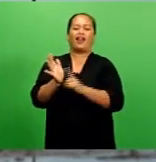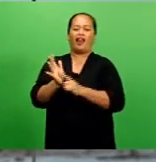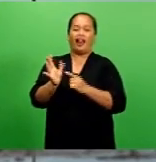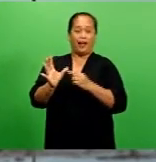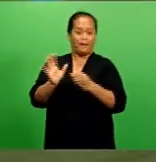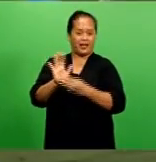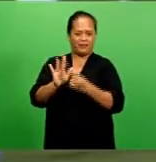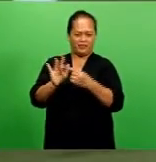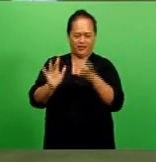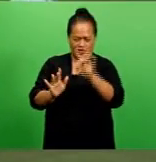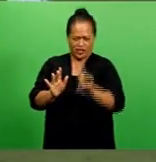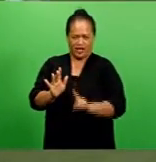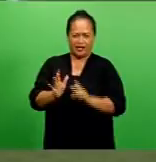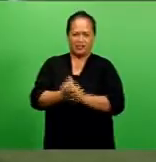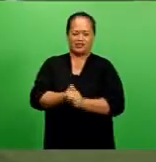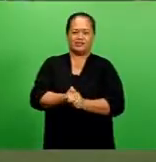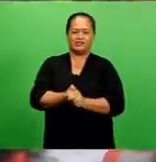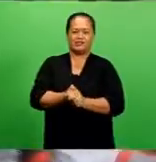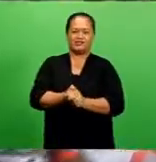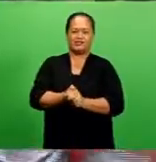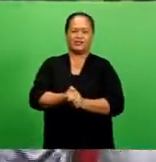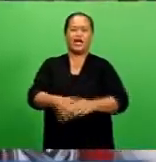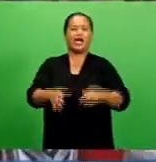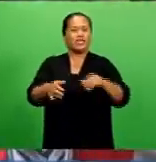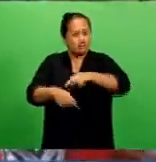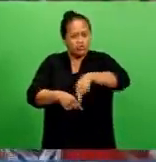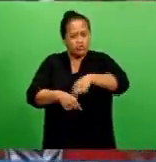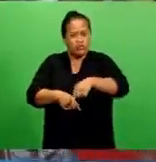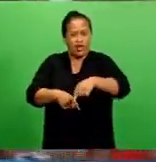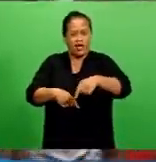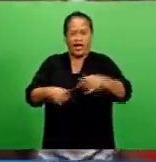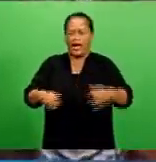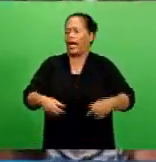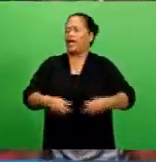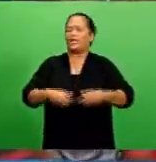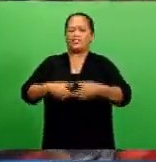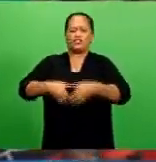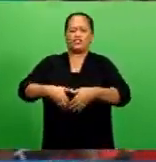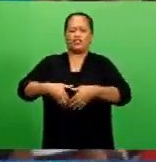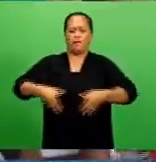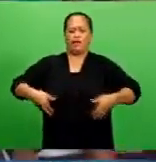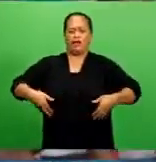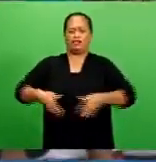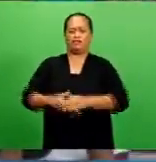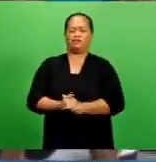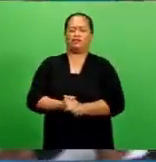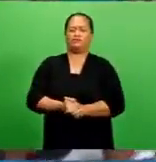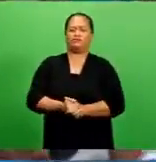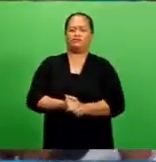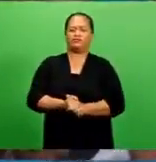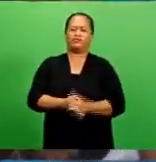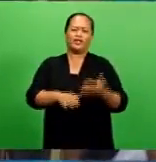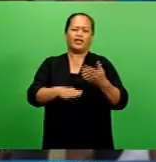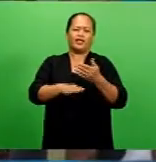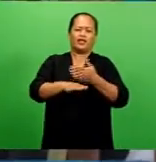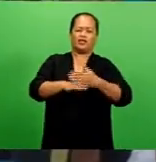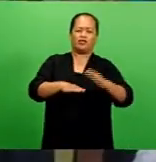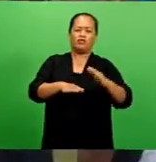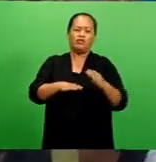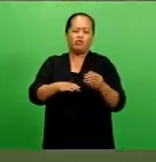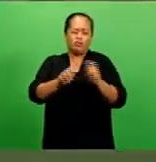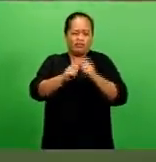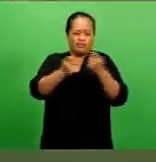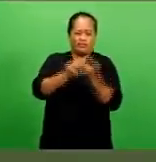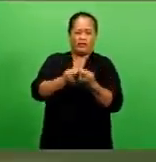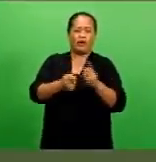reports. Suva, a champion. Newcomers Rewa will be the first team to challenge the Fairbrother Sullivan Trophy